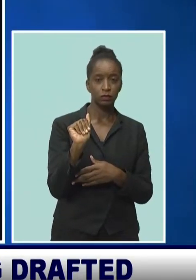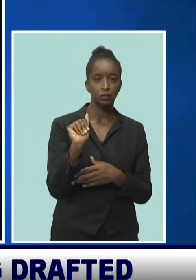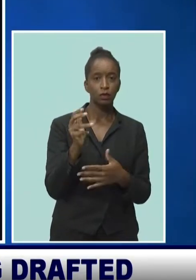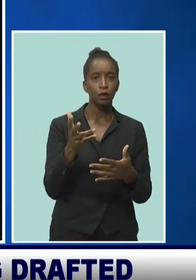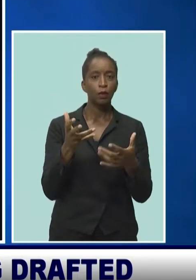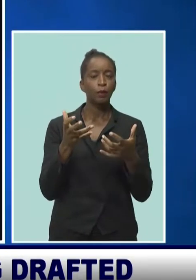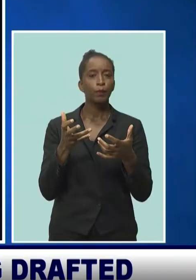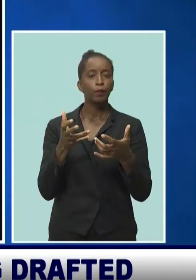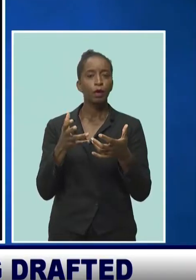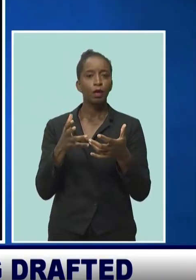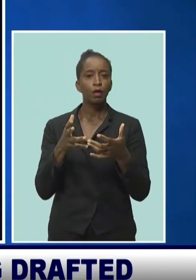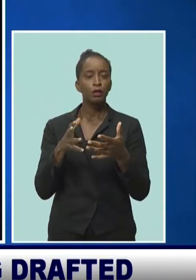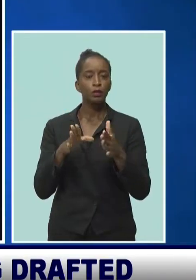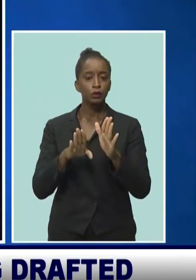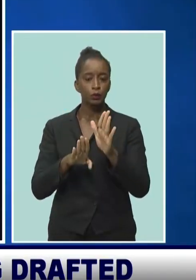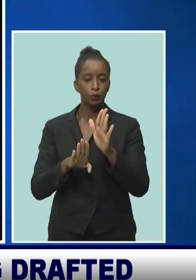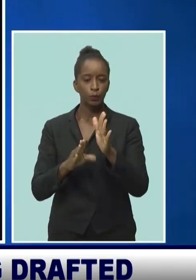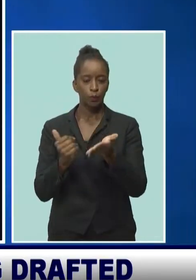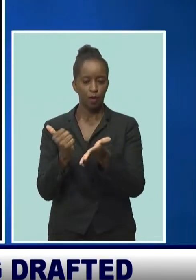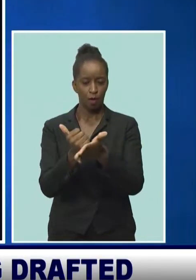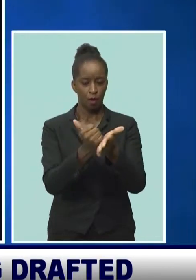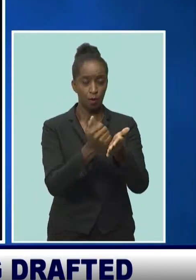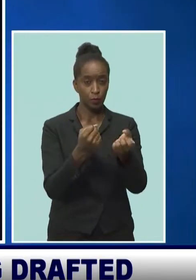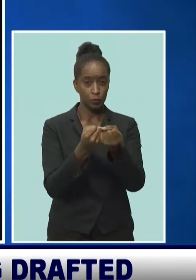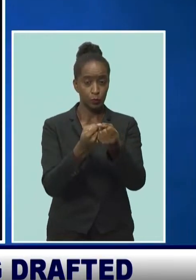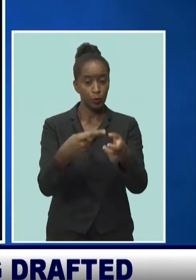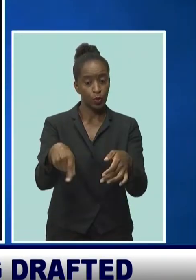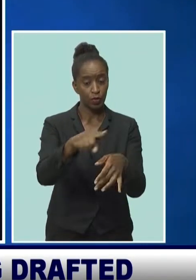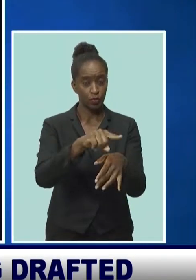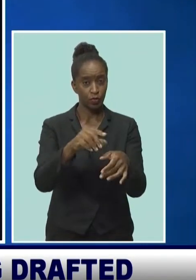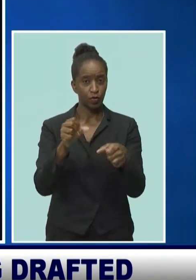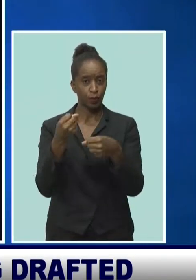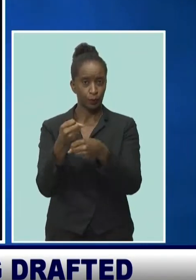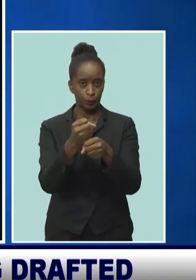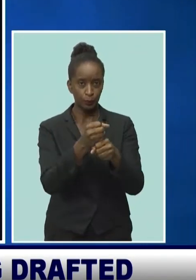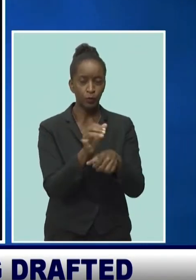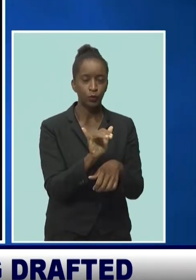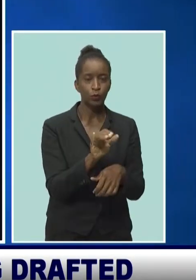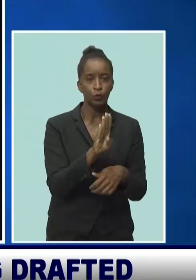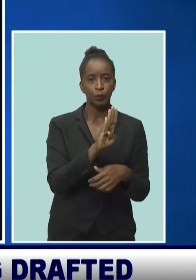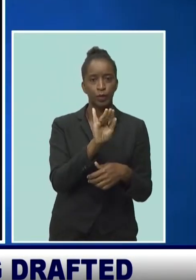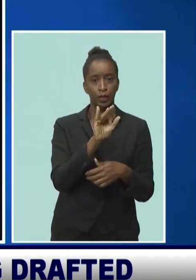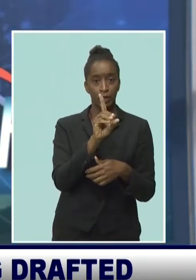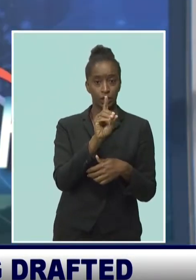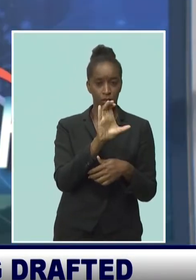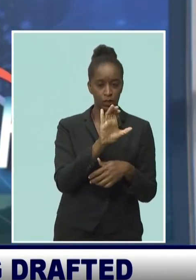work to assist local manufacturers, and the BIDC Export Barbados.